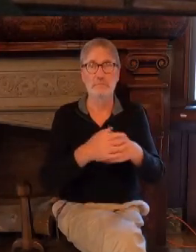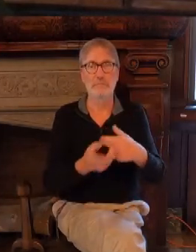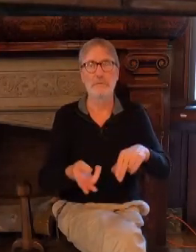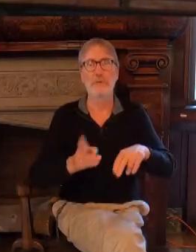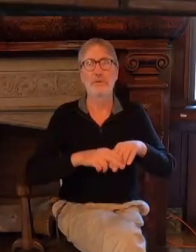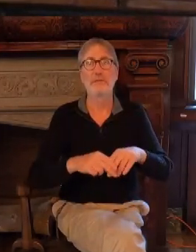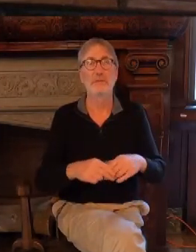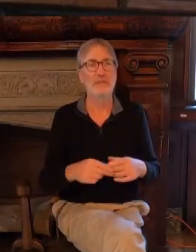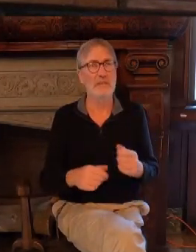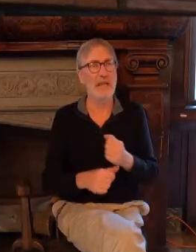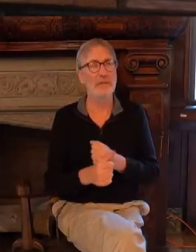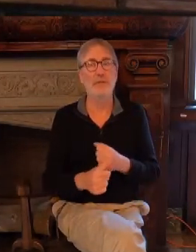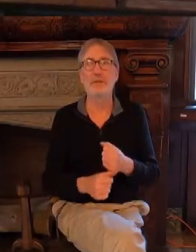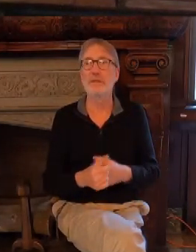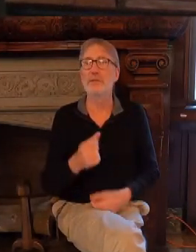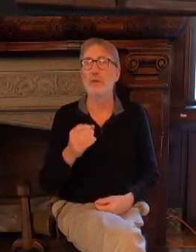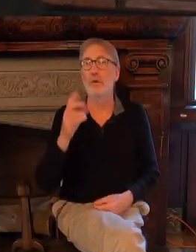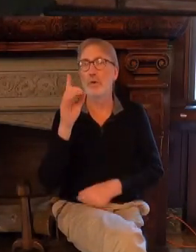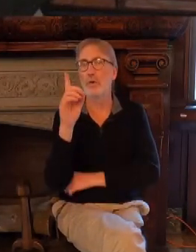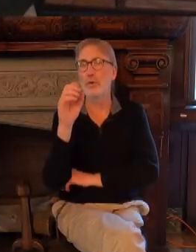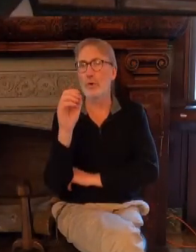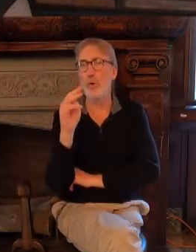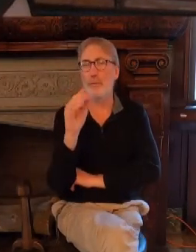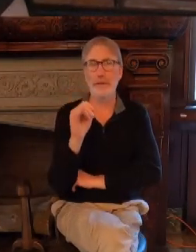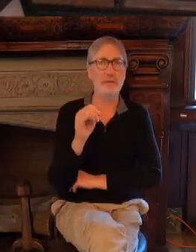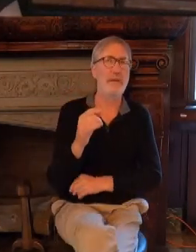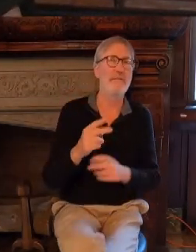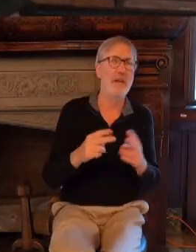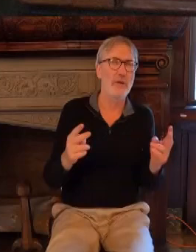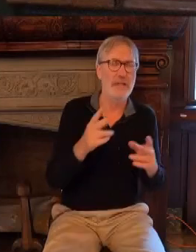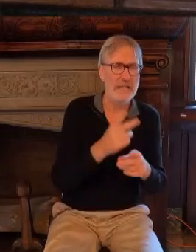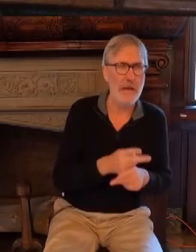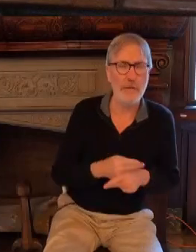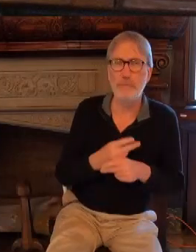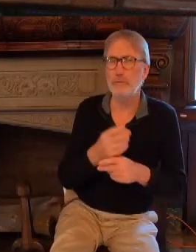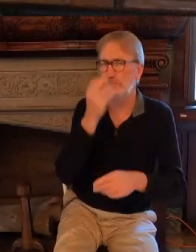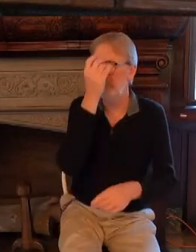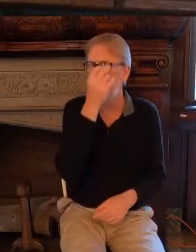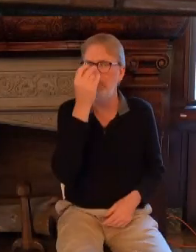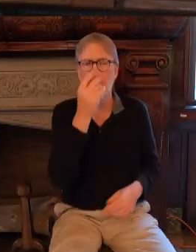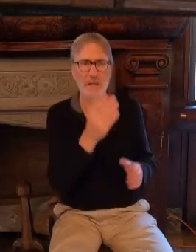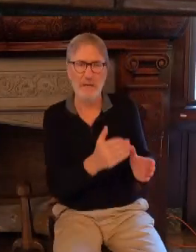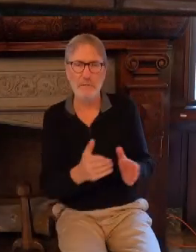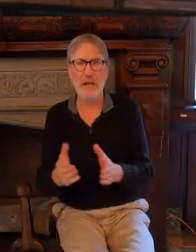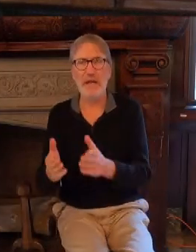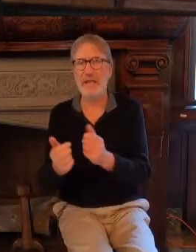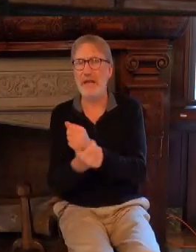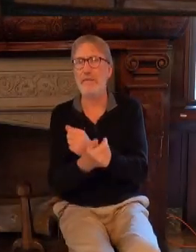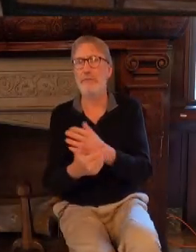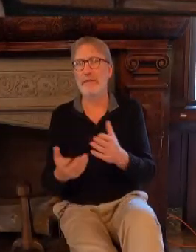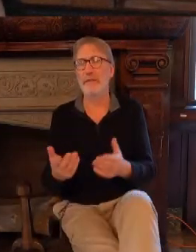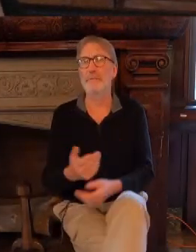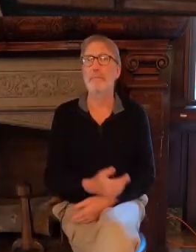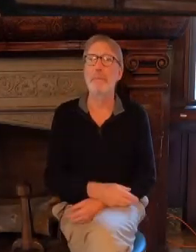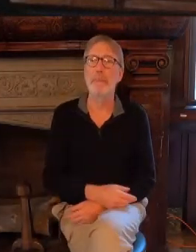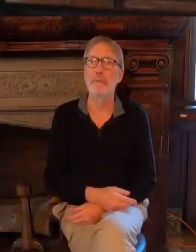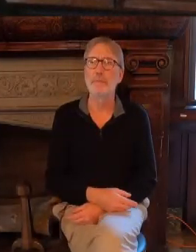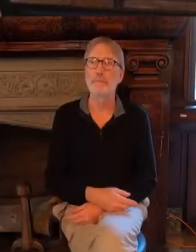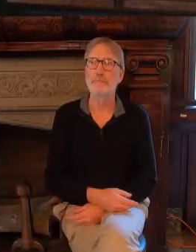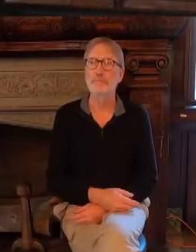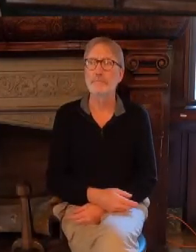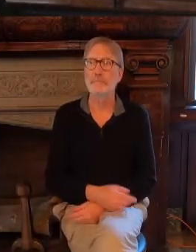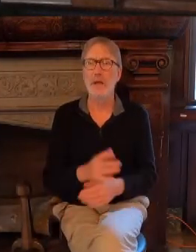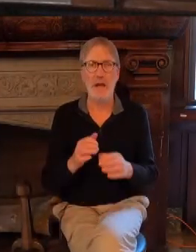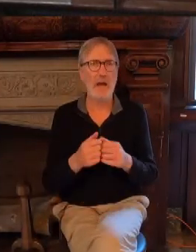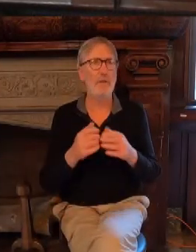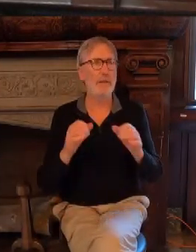cities. And so DOMI is being very thoughtful and intentional in pretty much every project they do around how